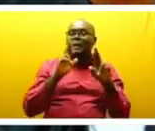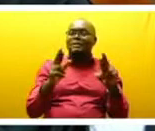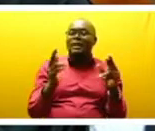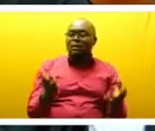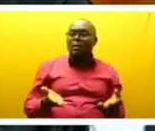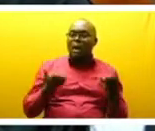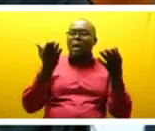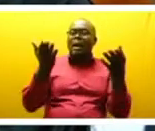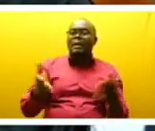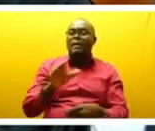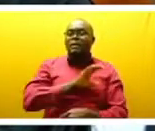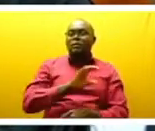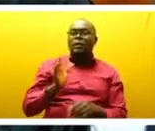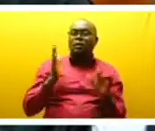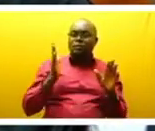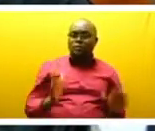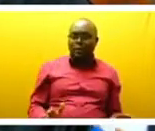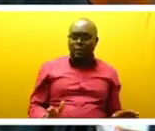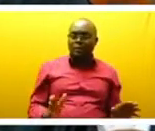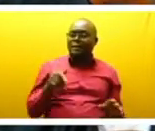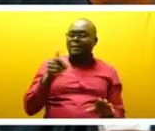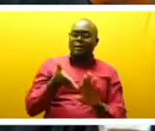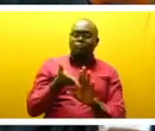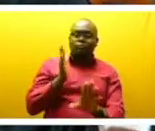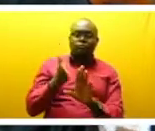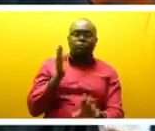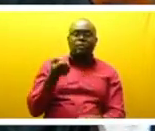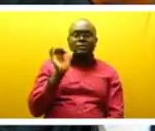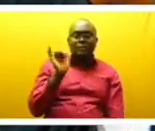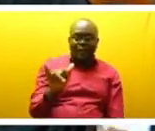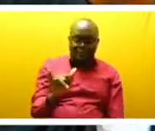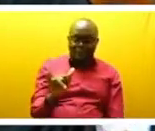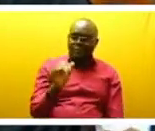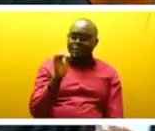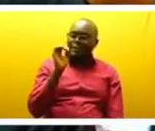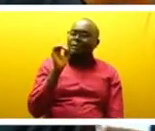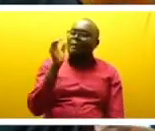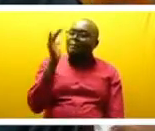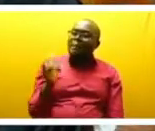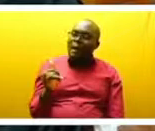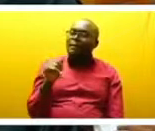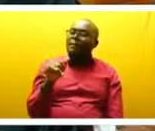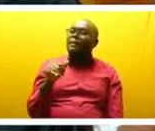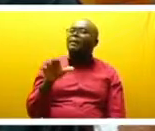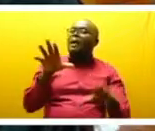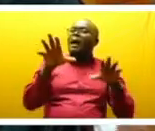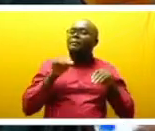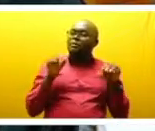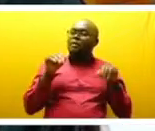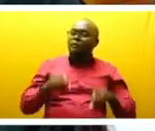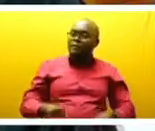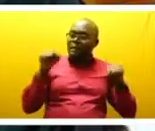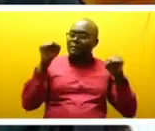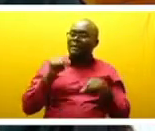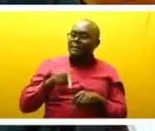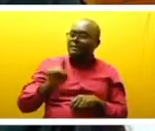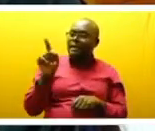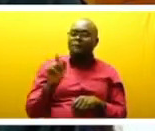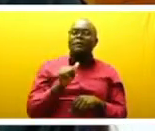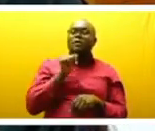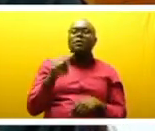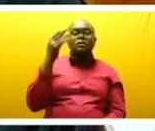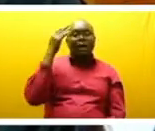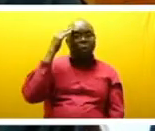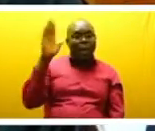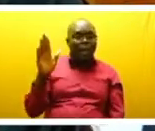to the commissioners and they walked out. So that even by the admission of the chairman, he was not aware